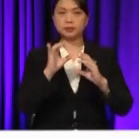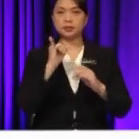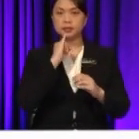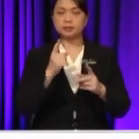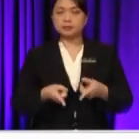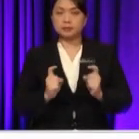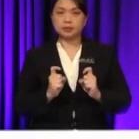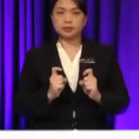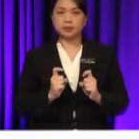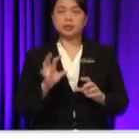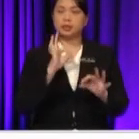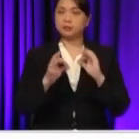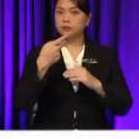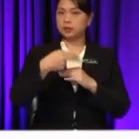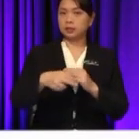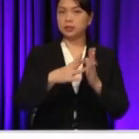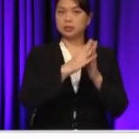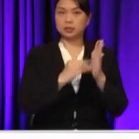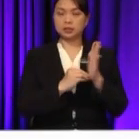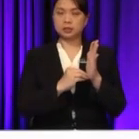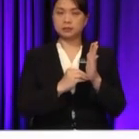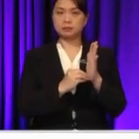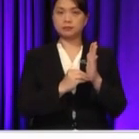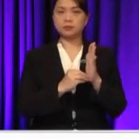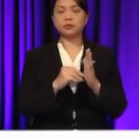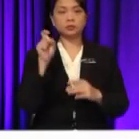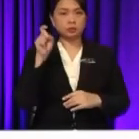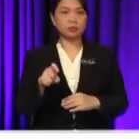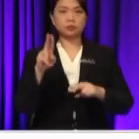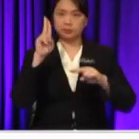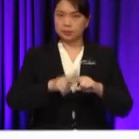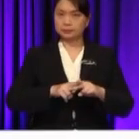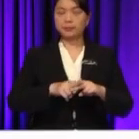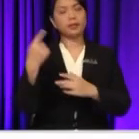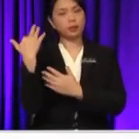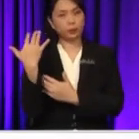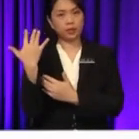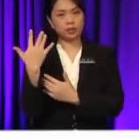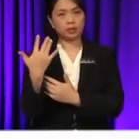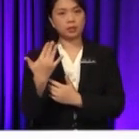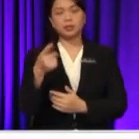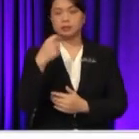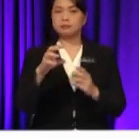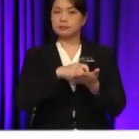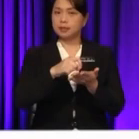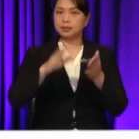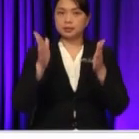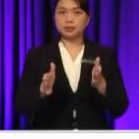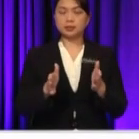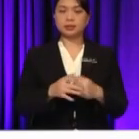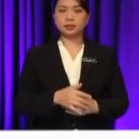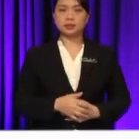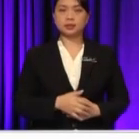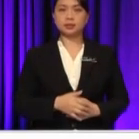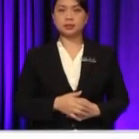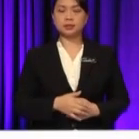you are forced to sit on your own waiting for them to think of and write their reply. Mm-hmm. So here, the writer actually compares face-to-face conversation with texting